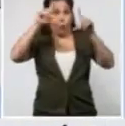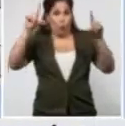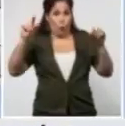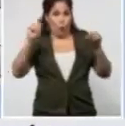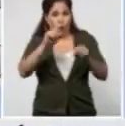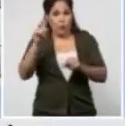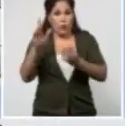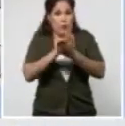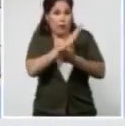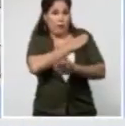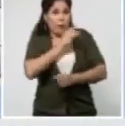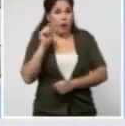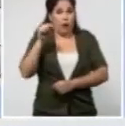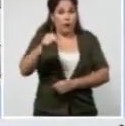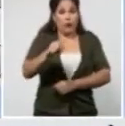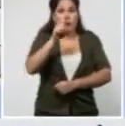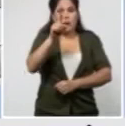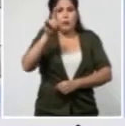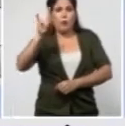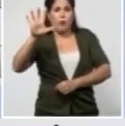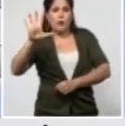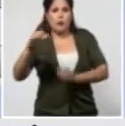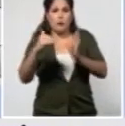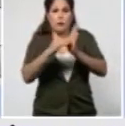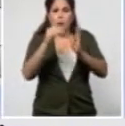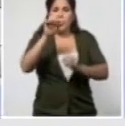studies, Cuba accumulates